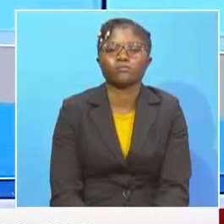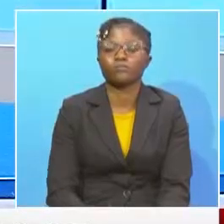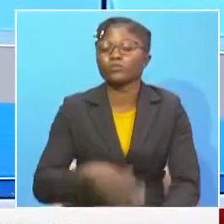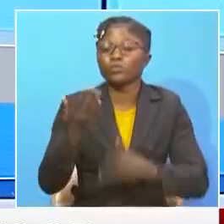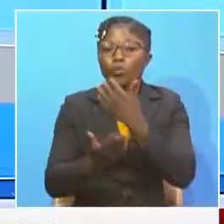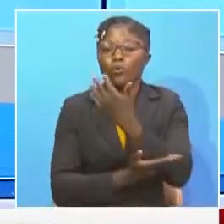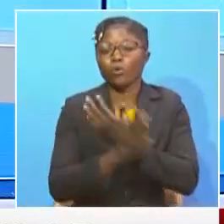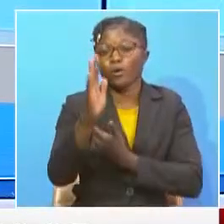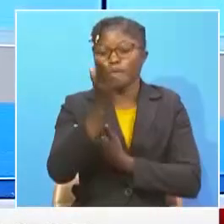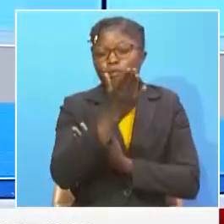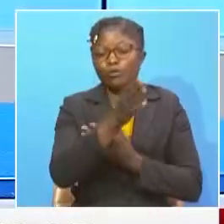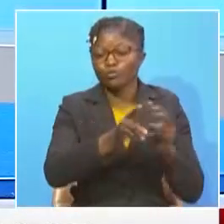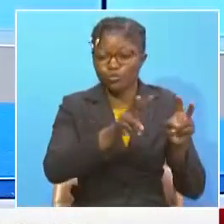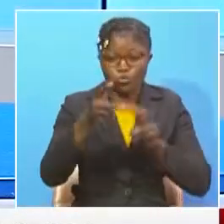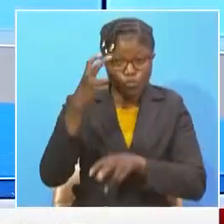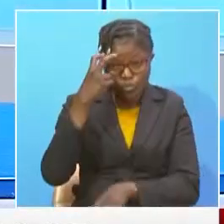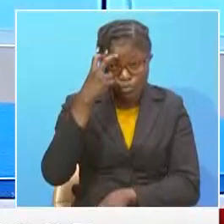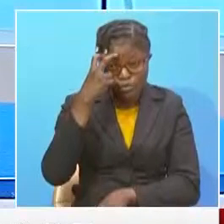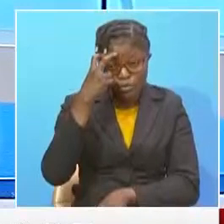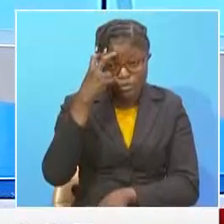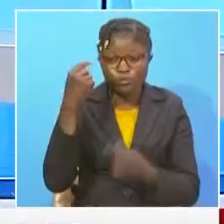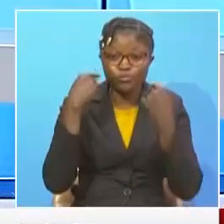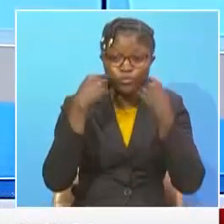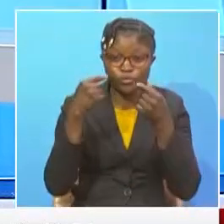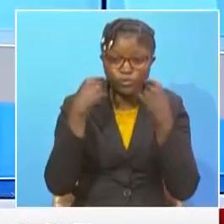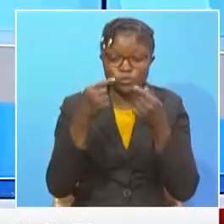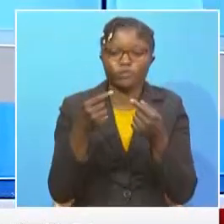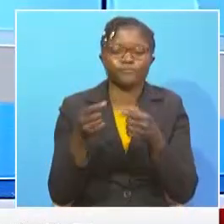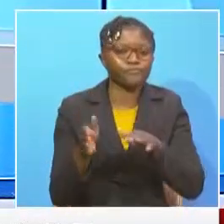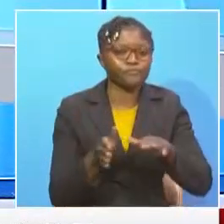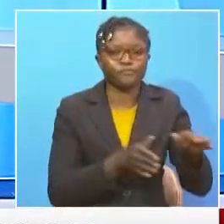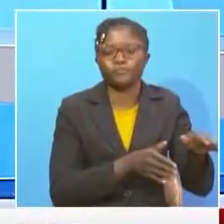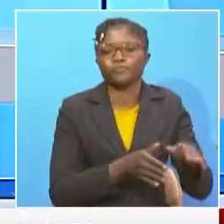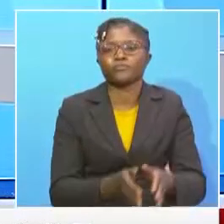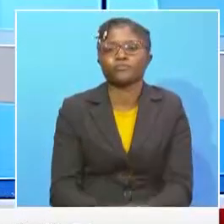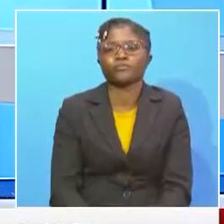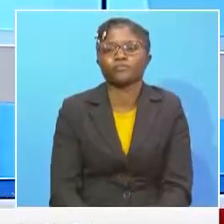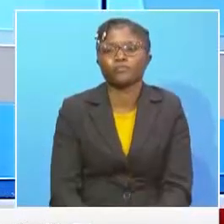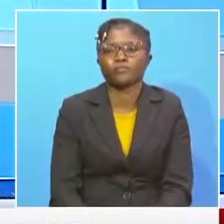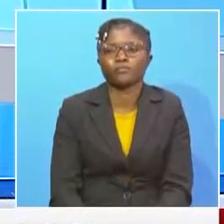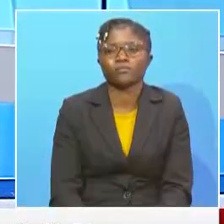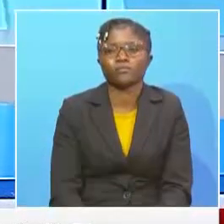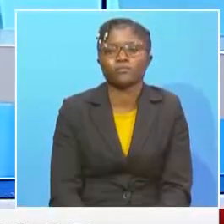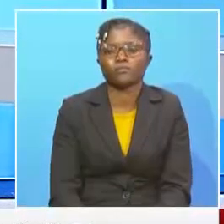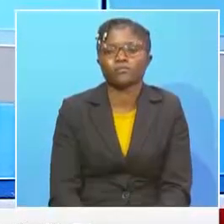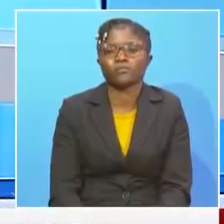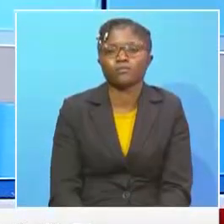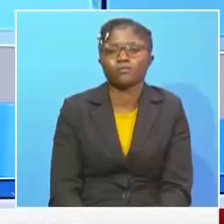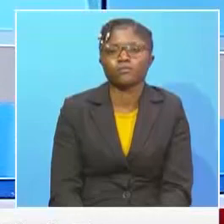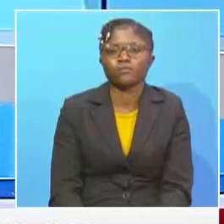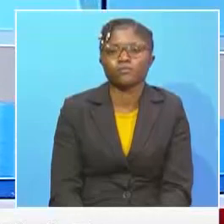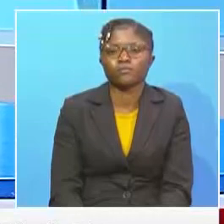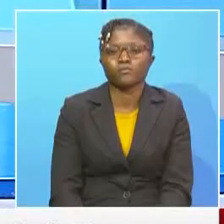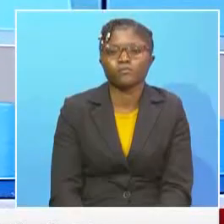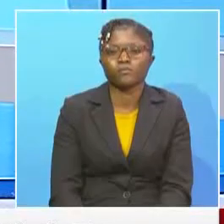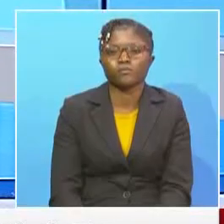Welcome back. You're still watching Zanis News. Chasefu District Commissioner Jimmy Piri has urged farmers and producers in